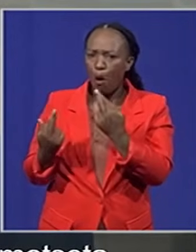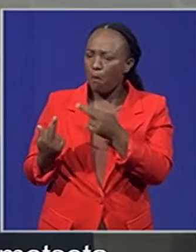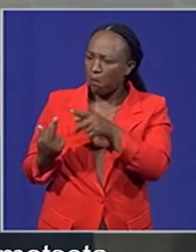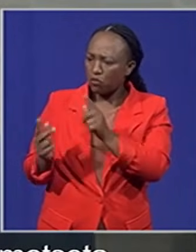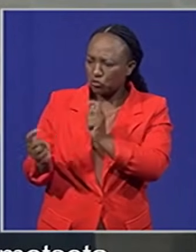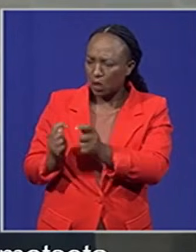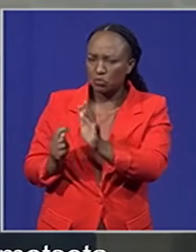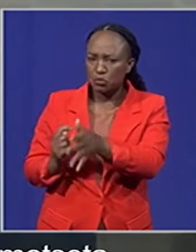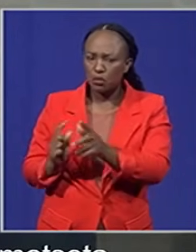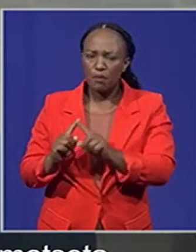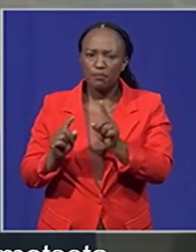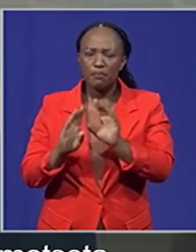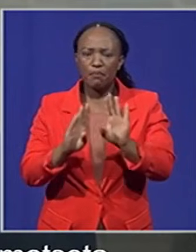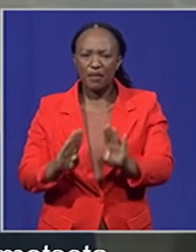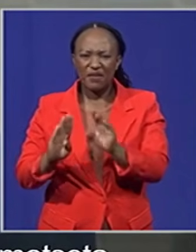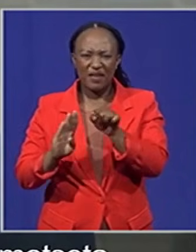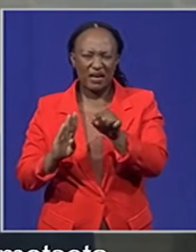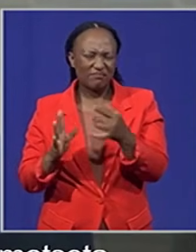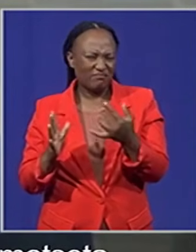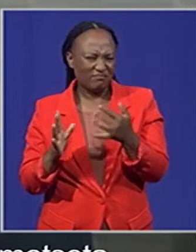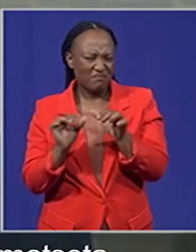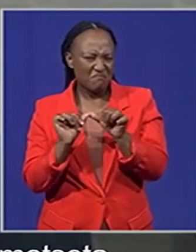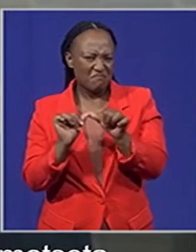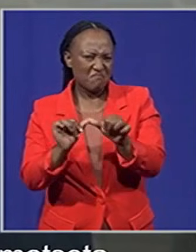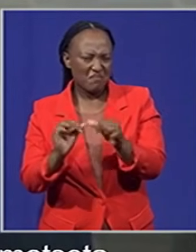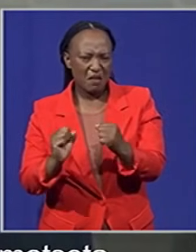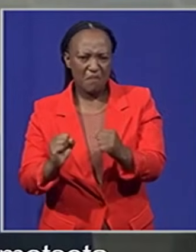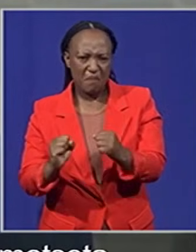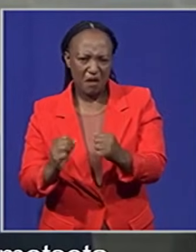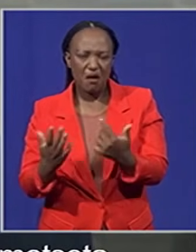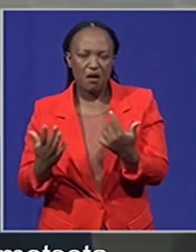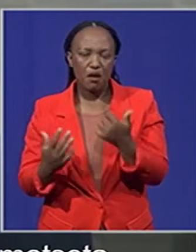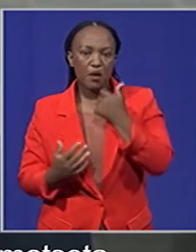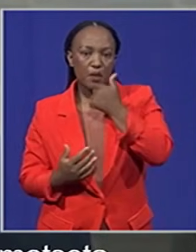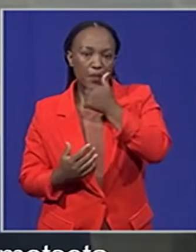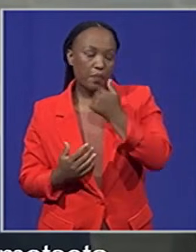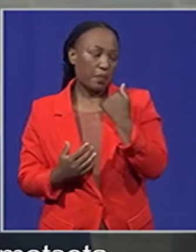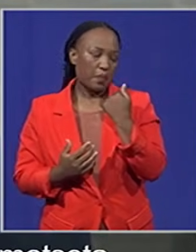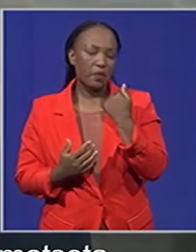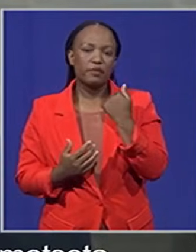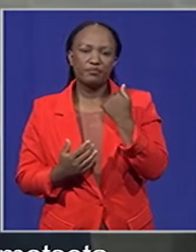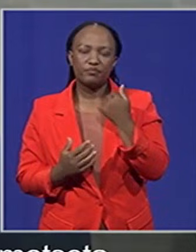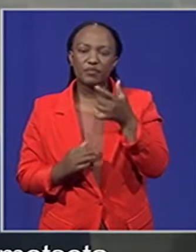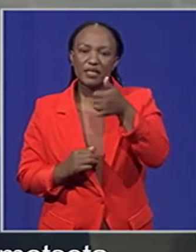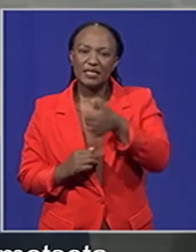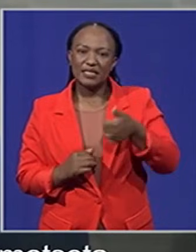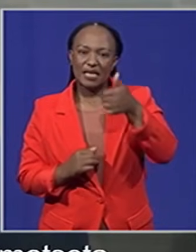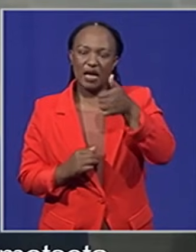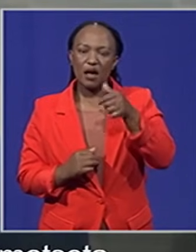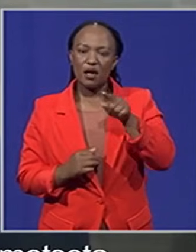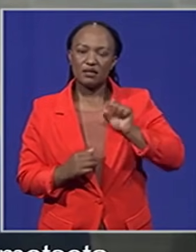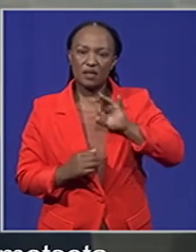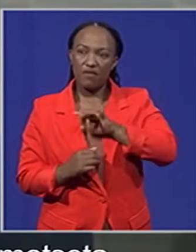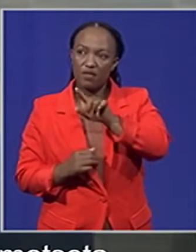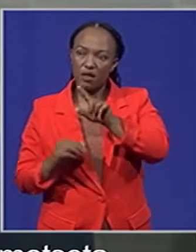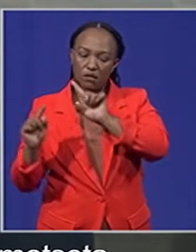in behavior and maybe an adherence to the diplomatic protocols. We've also seen recently senior officials from Israel visiting